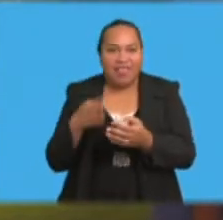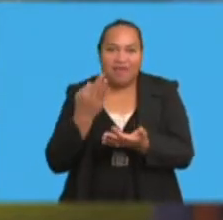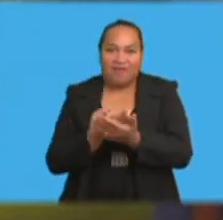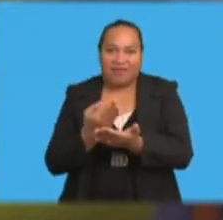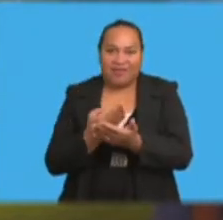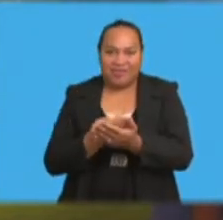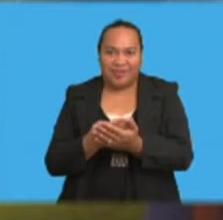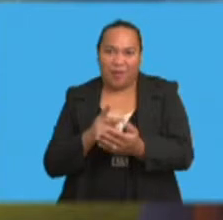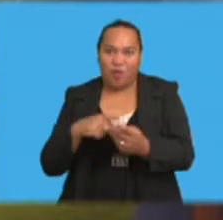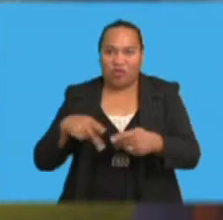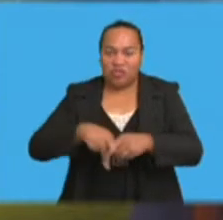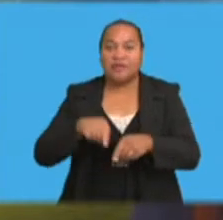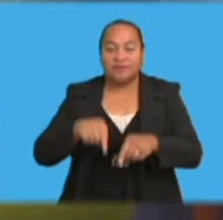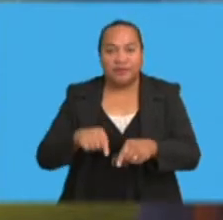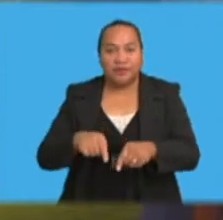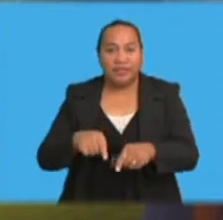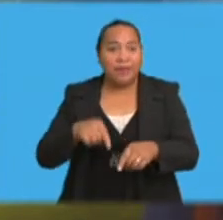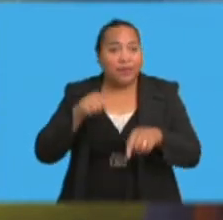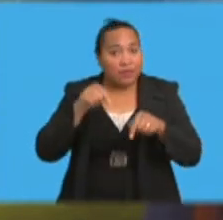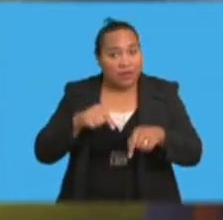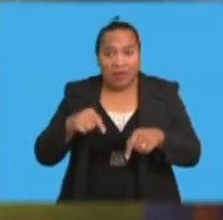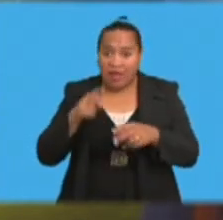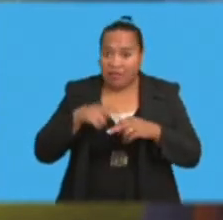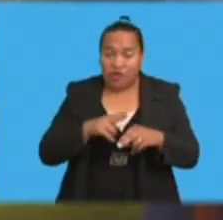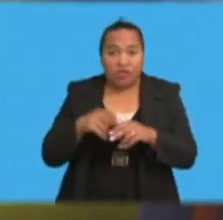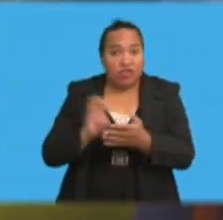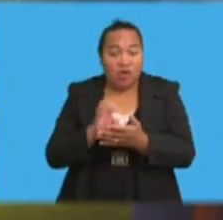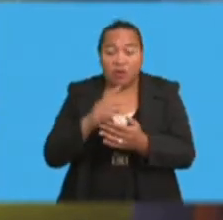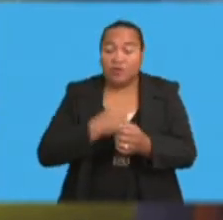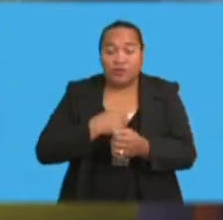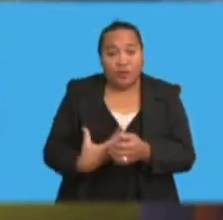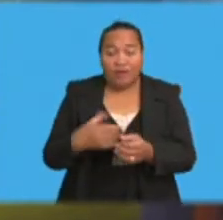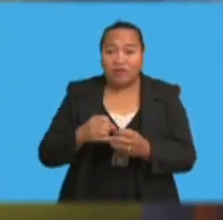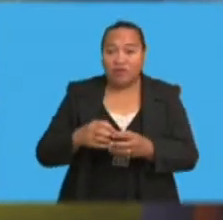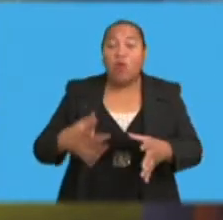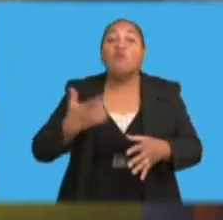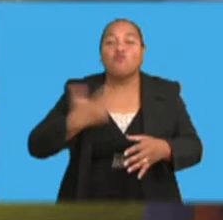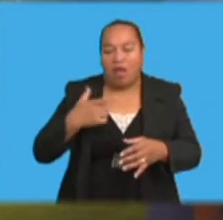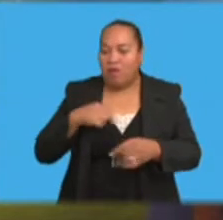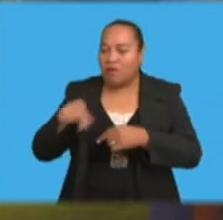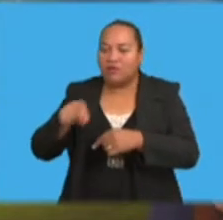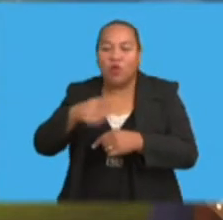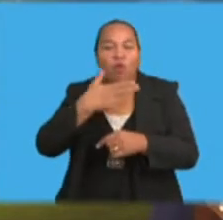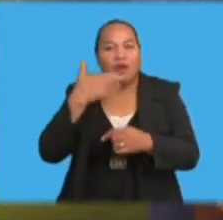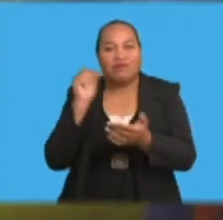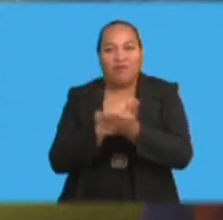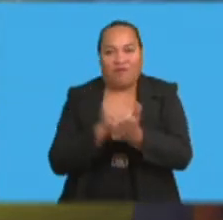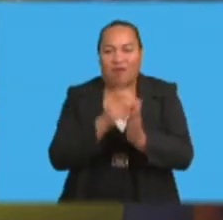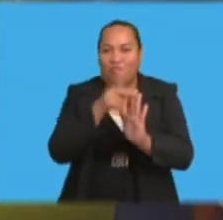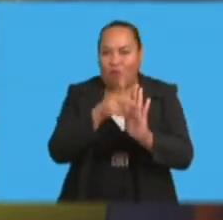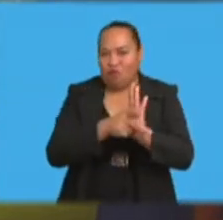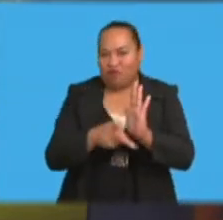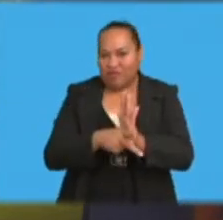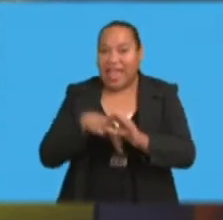May I highlight once again that the country's impressive economic performance has been largely attributed to the various well-designed policies and reforms